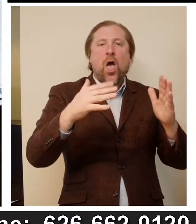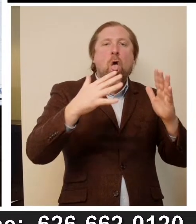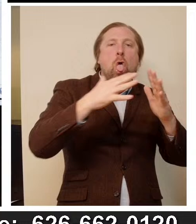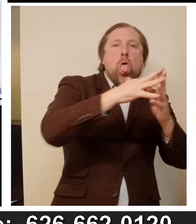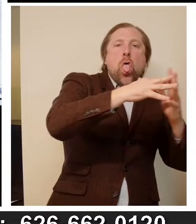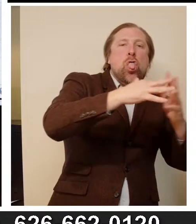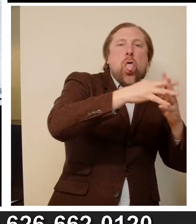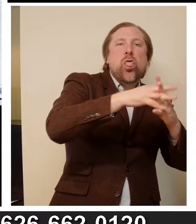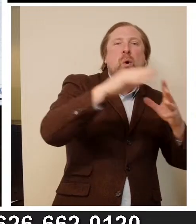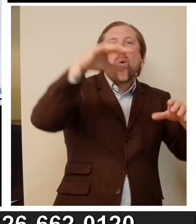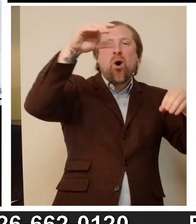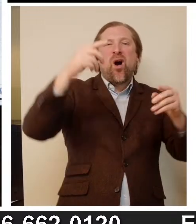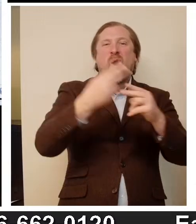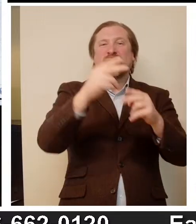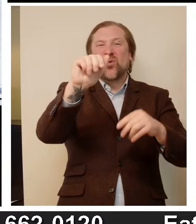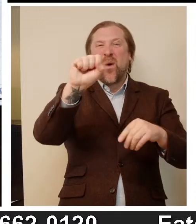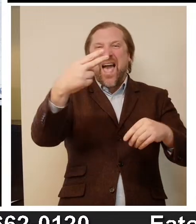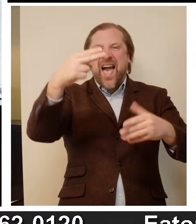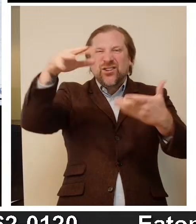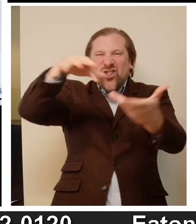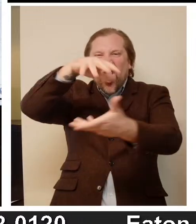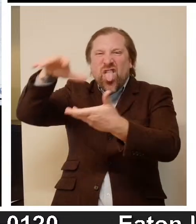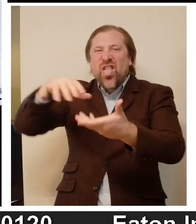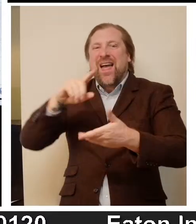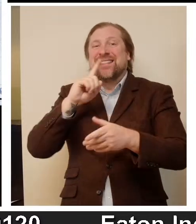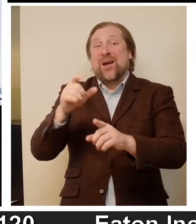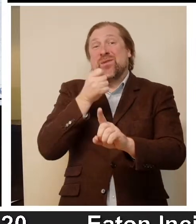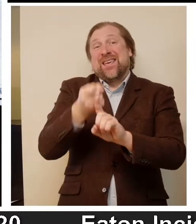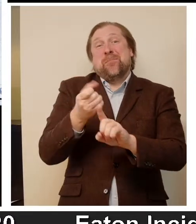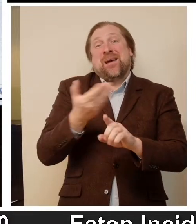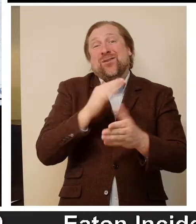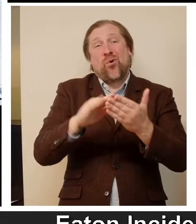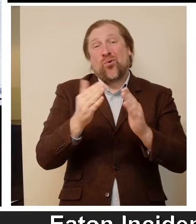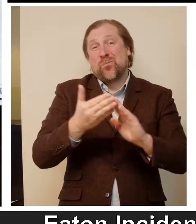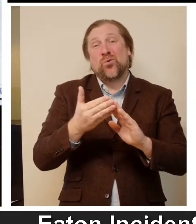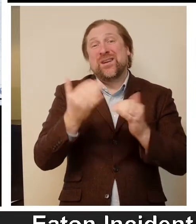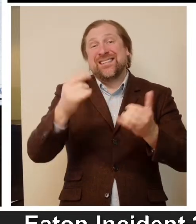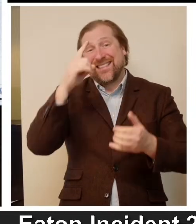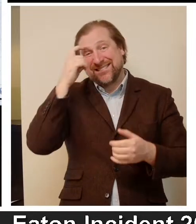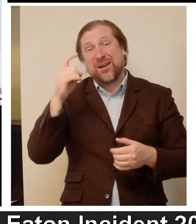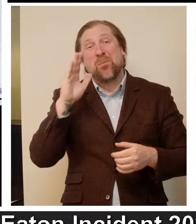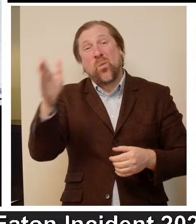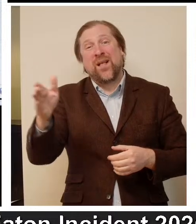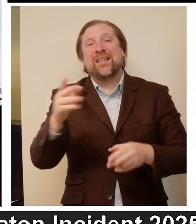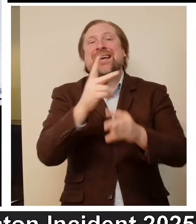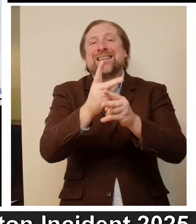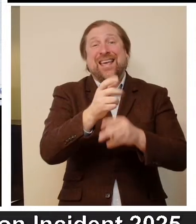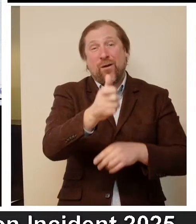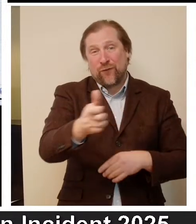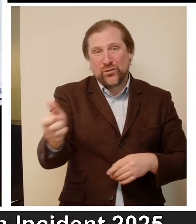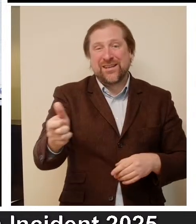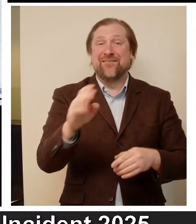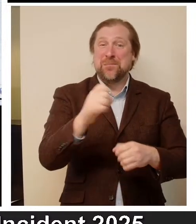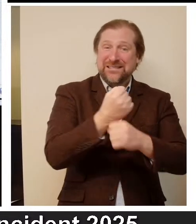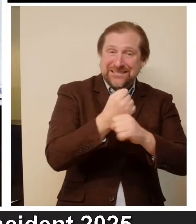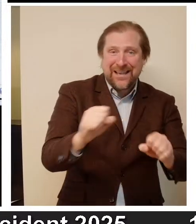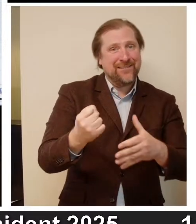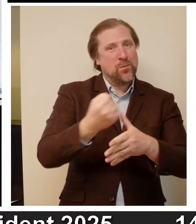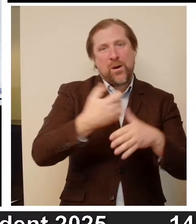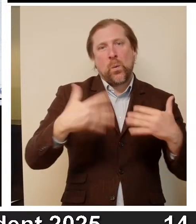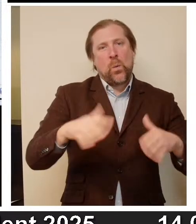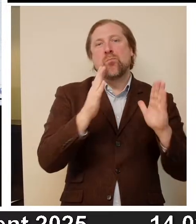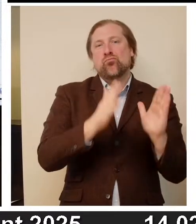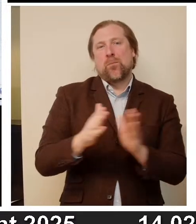and all the upcoming fires that will likely impact all of our communities nationwide this summer. Take care of yourselves, prepare in